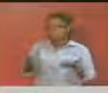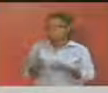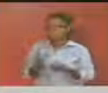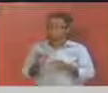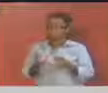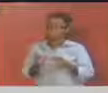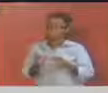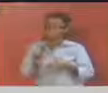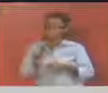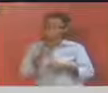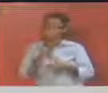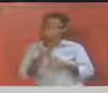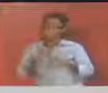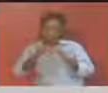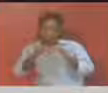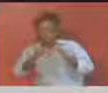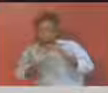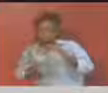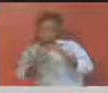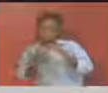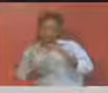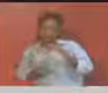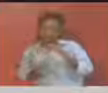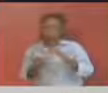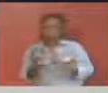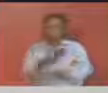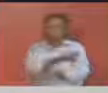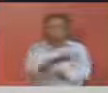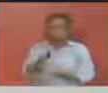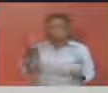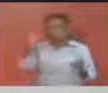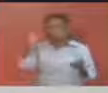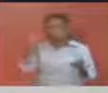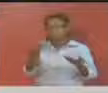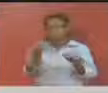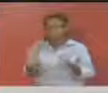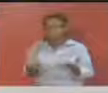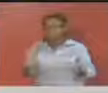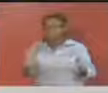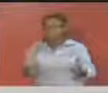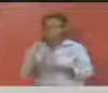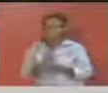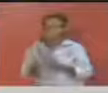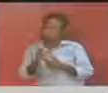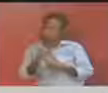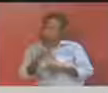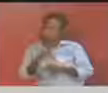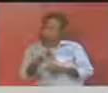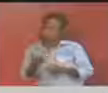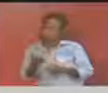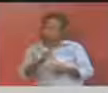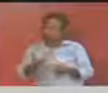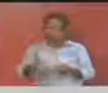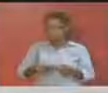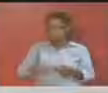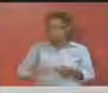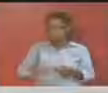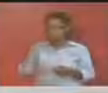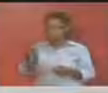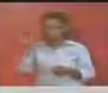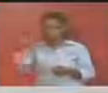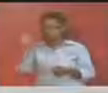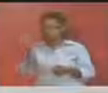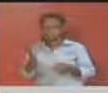pregnant women. Trials are continuing with that. We have already identified some